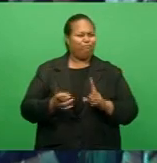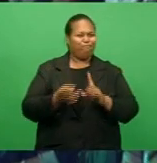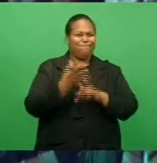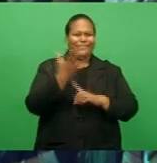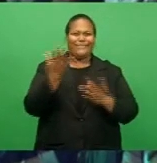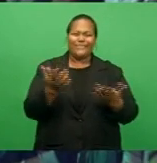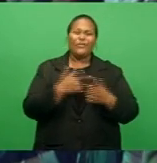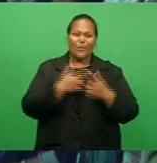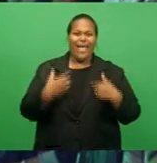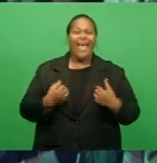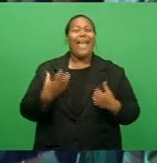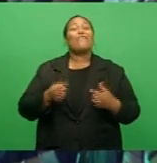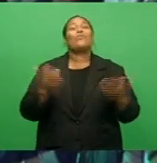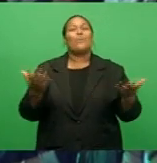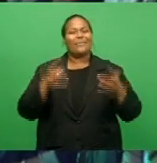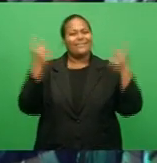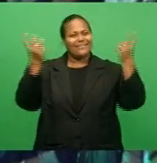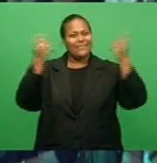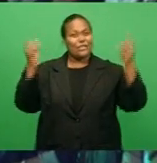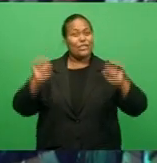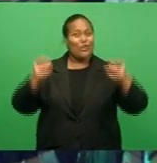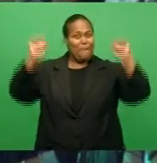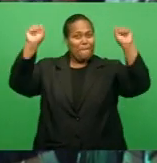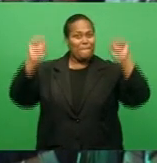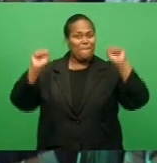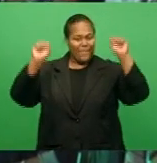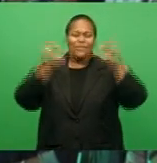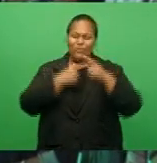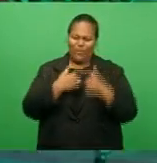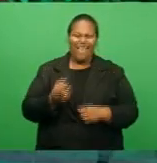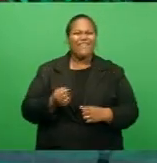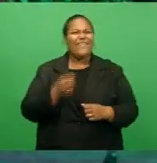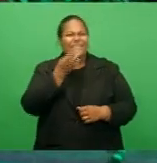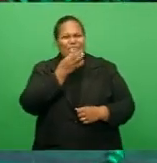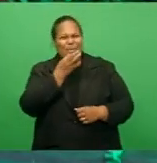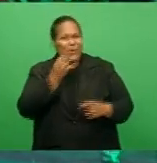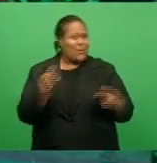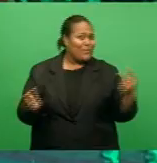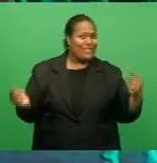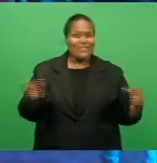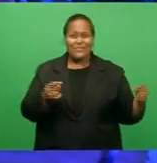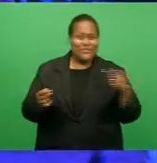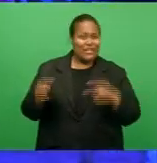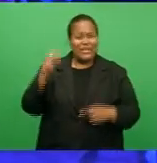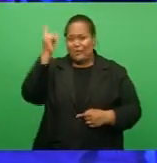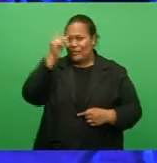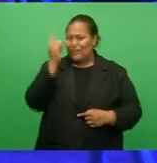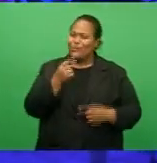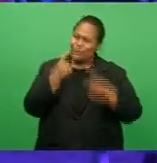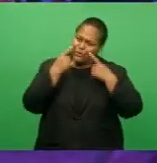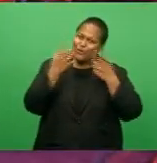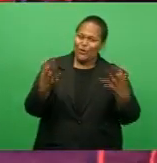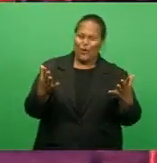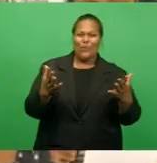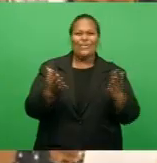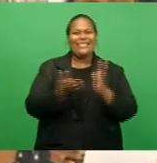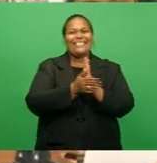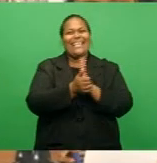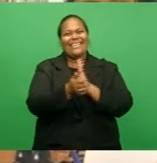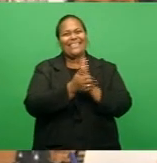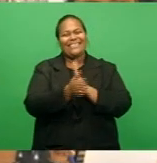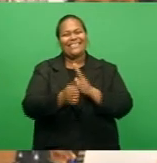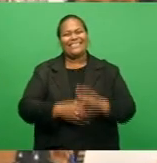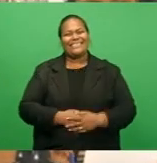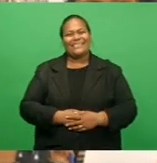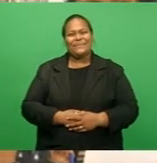held at the gymnasium. Lal adds there will be several competitions where Fijians will be able to showcase their talents. We